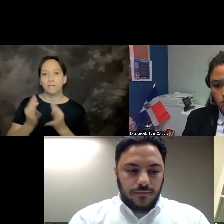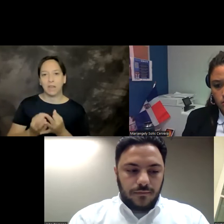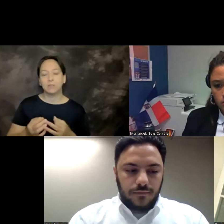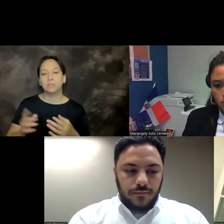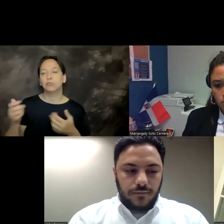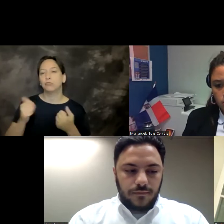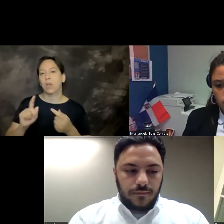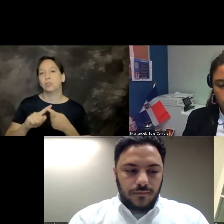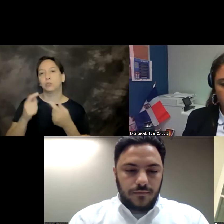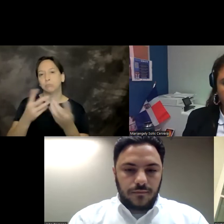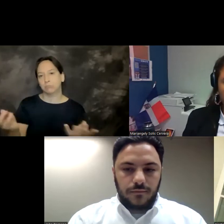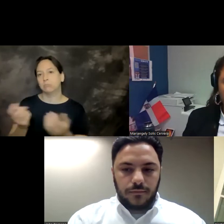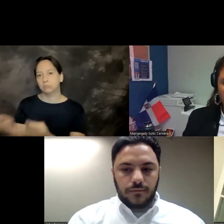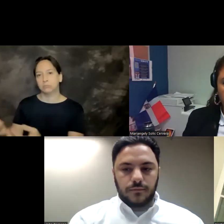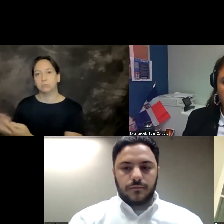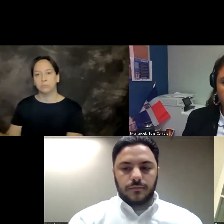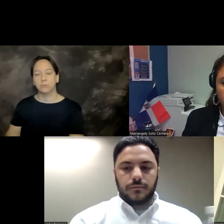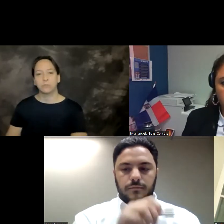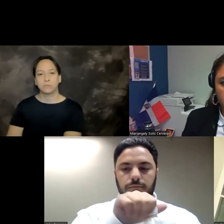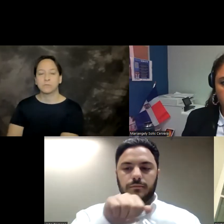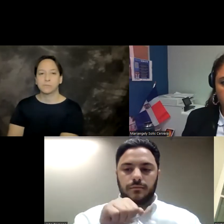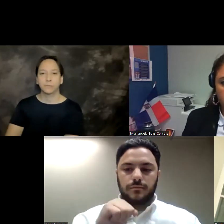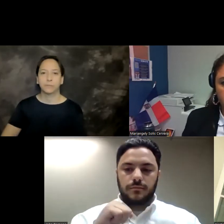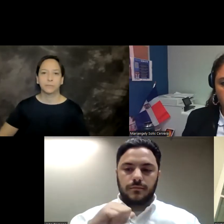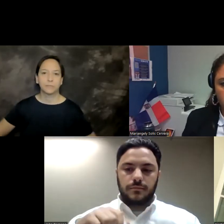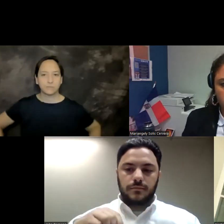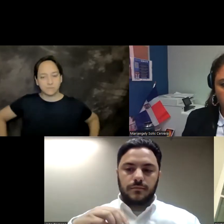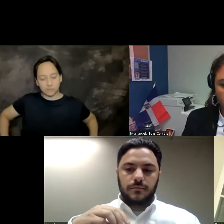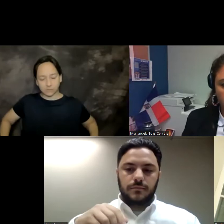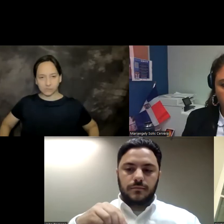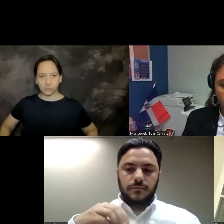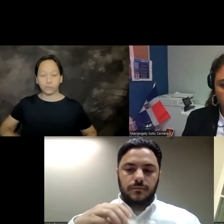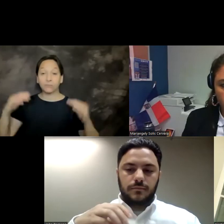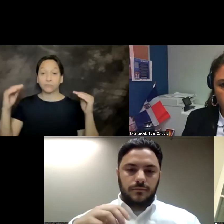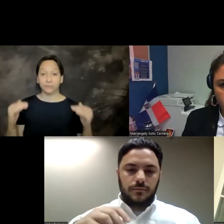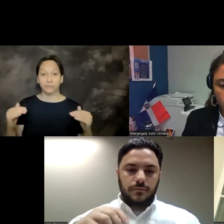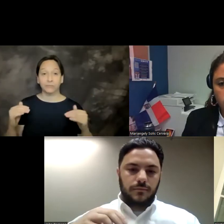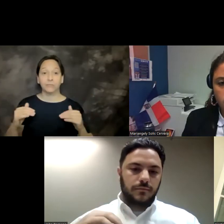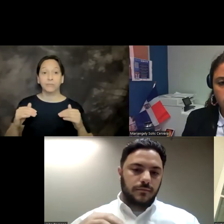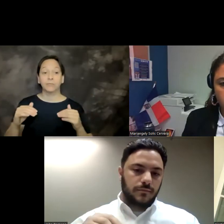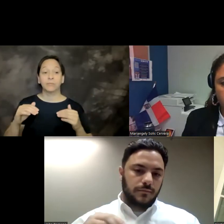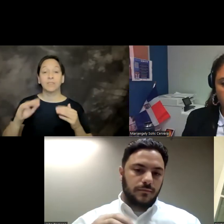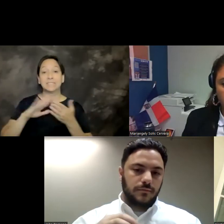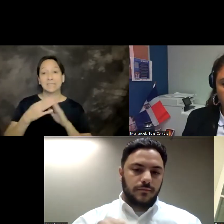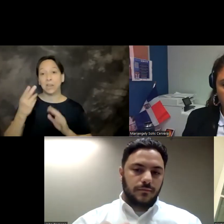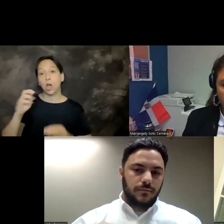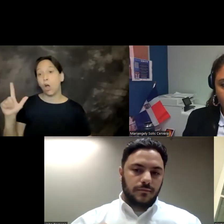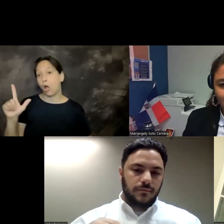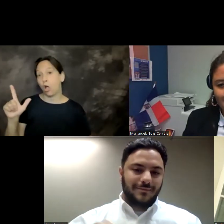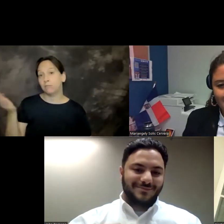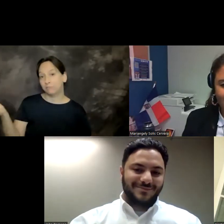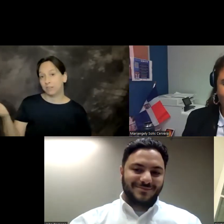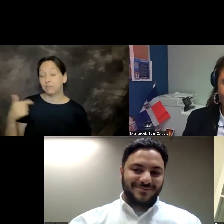networks. And then additionally, we have Charlie cards available at City Hall. If anyone wants to come say hi,